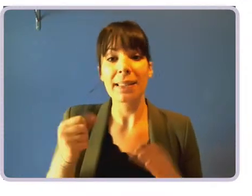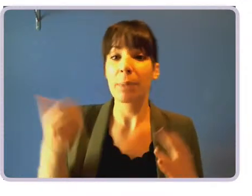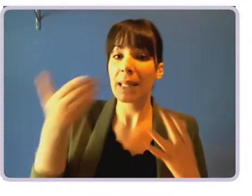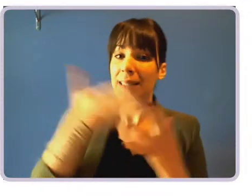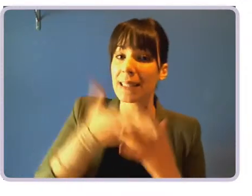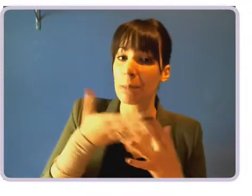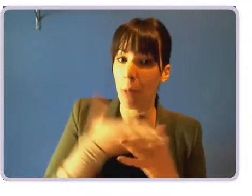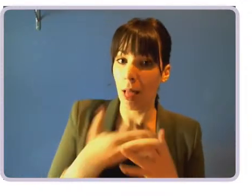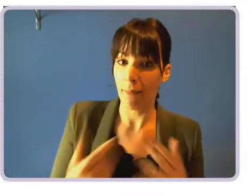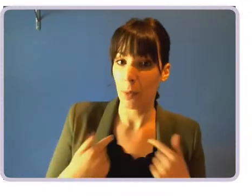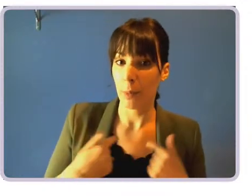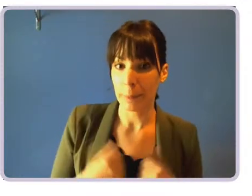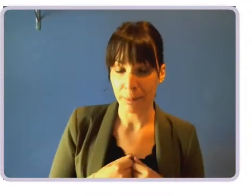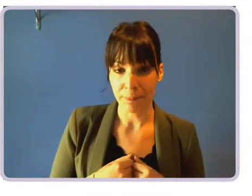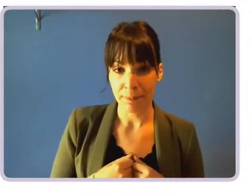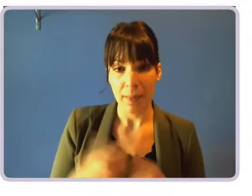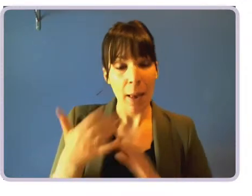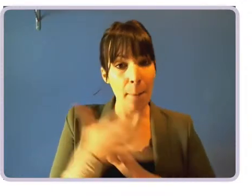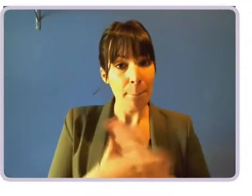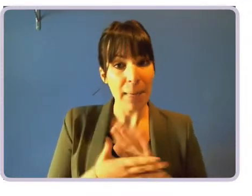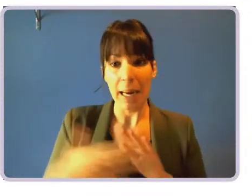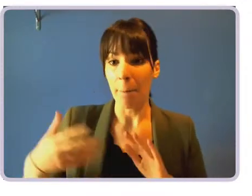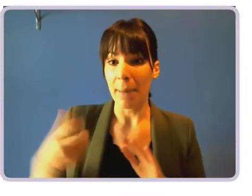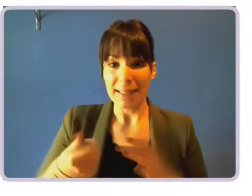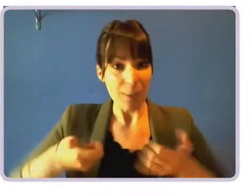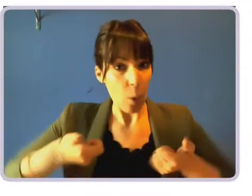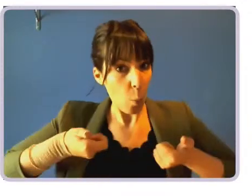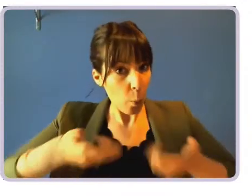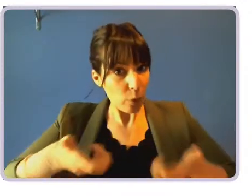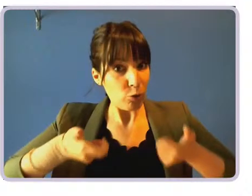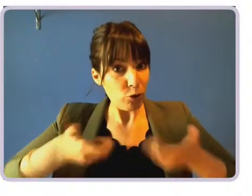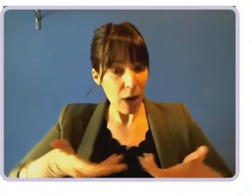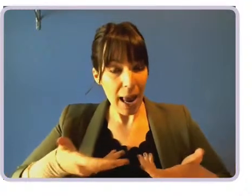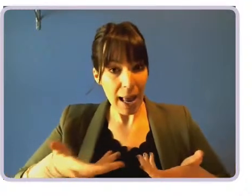get your wheelchair in there, but I need all of the